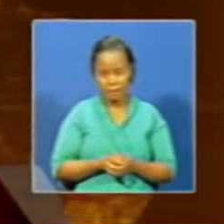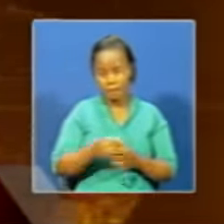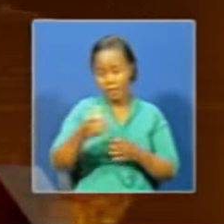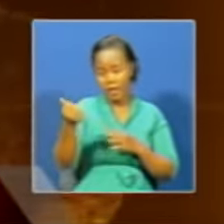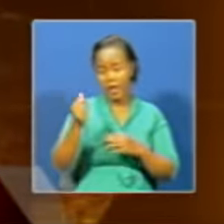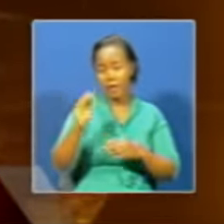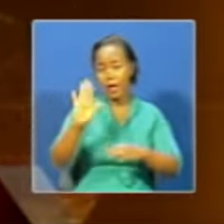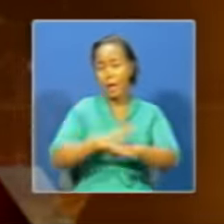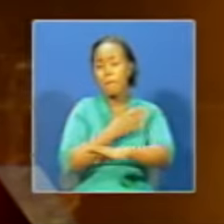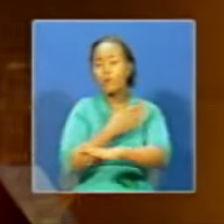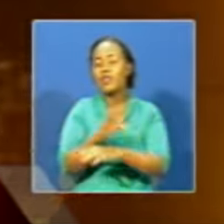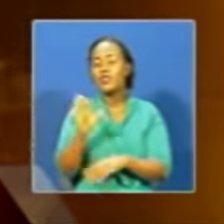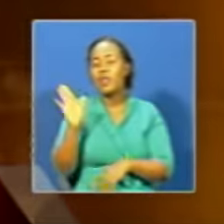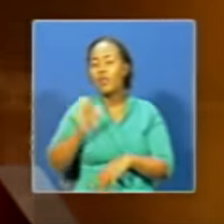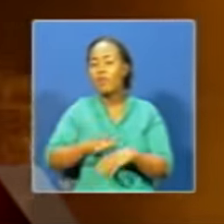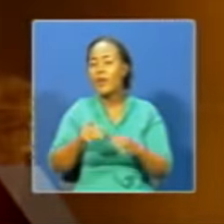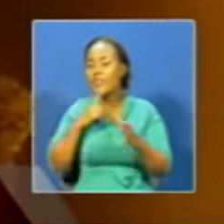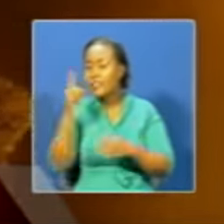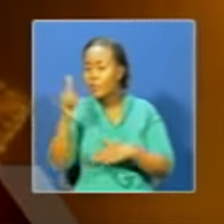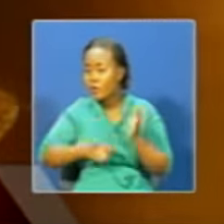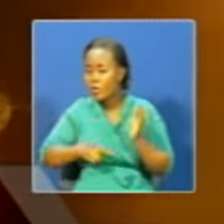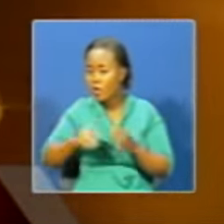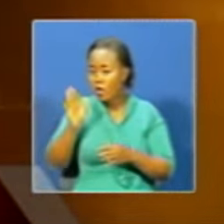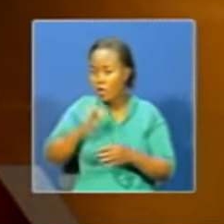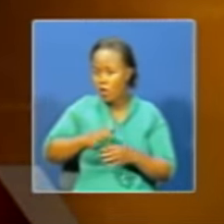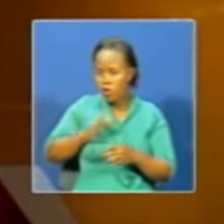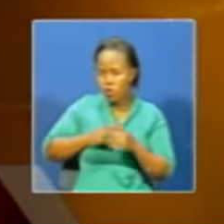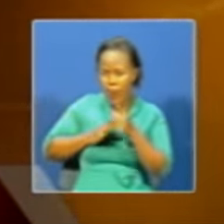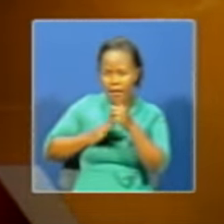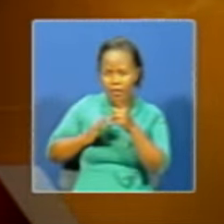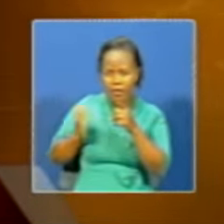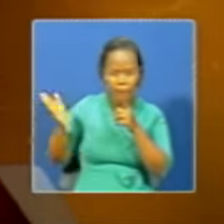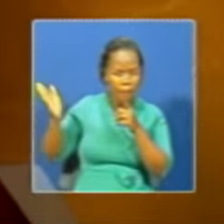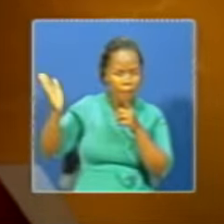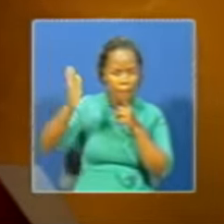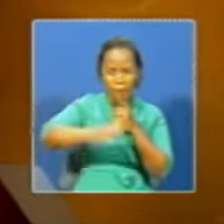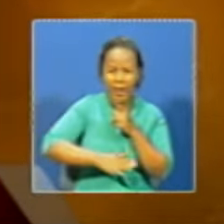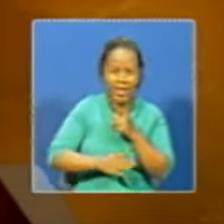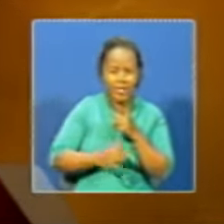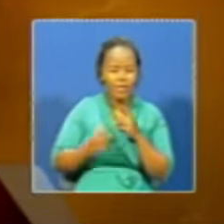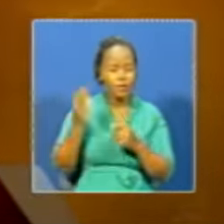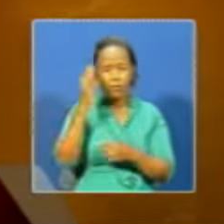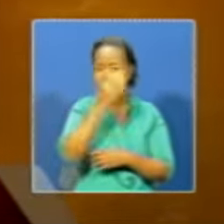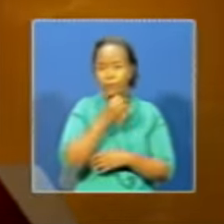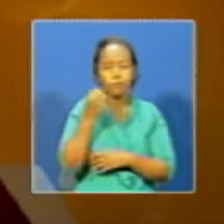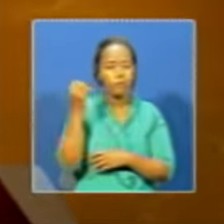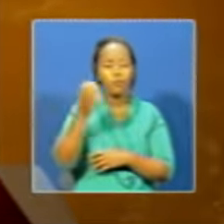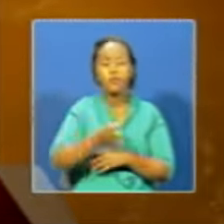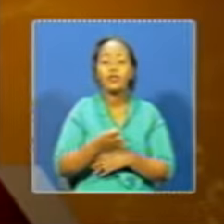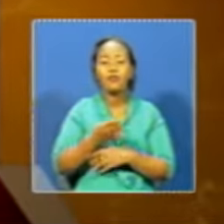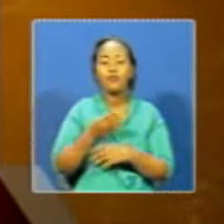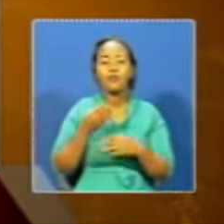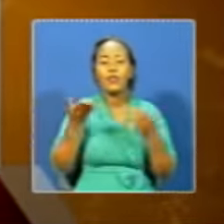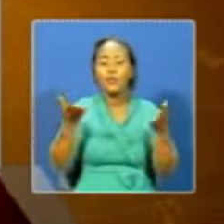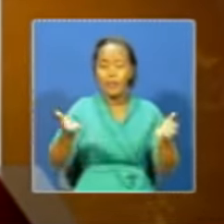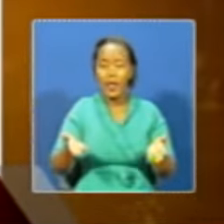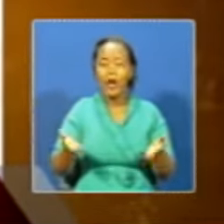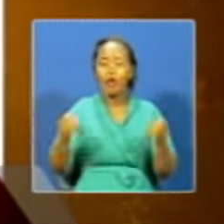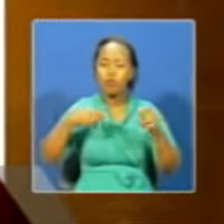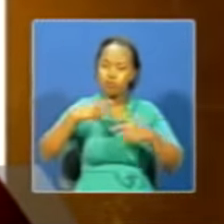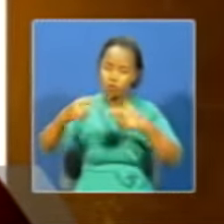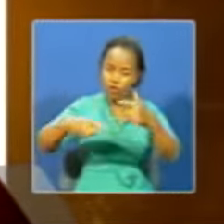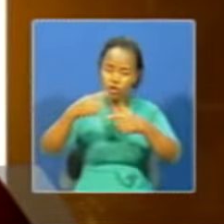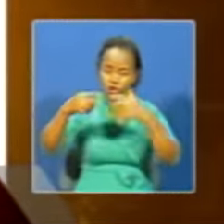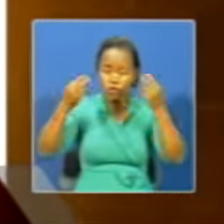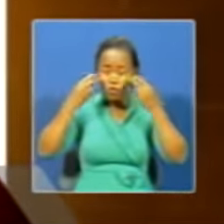Owiyo says she is back on the screen. How beautiful. Now I have a reason to watch KBC